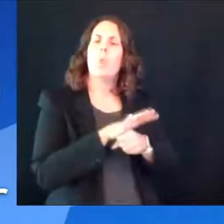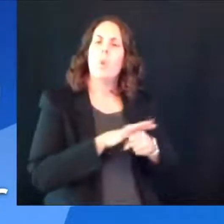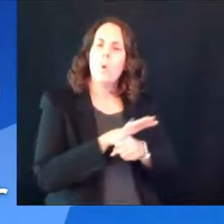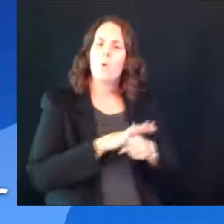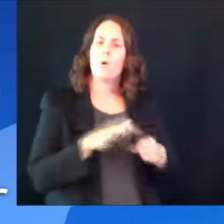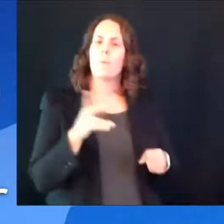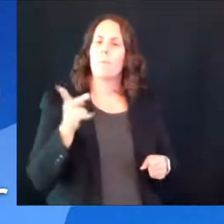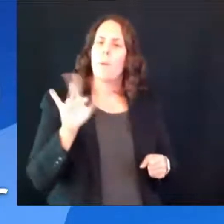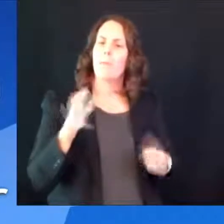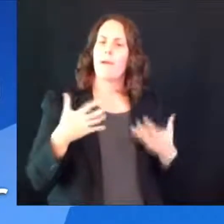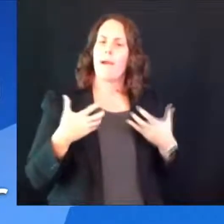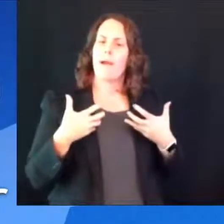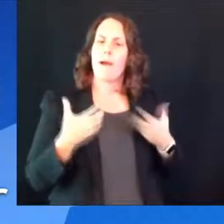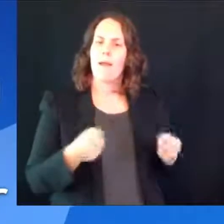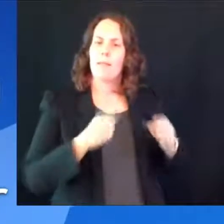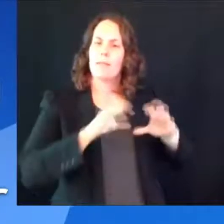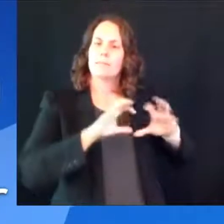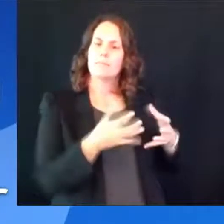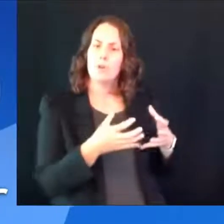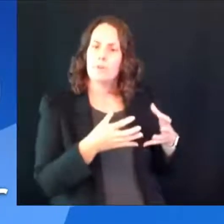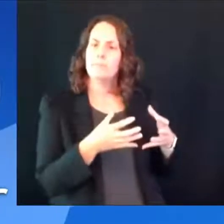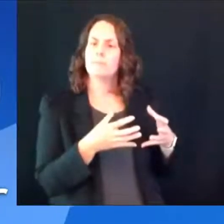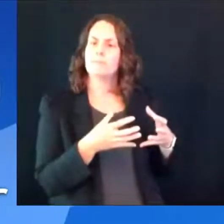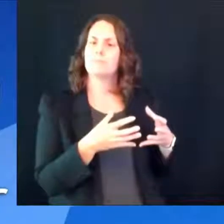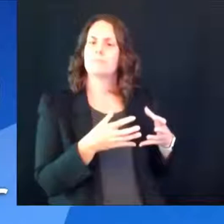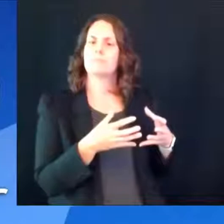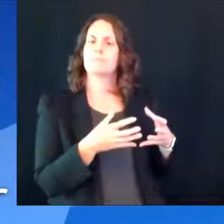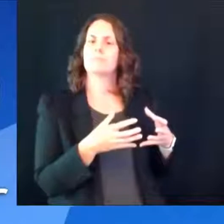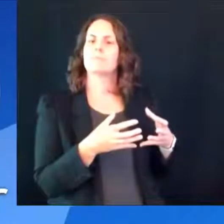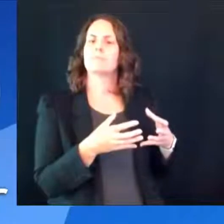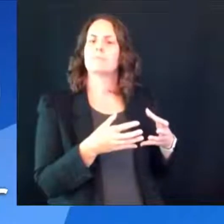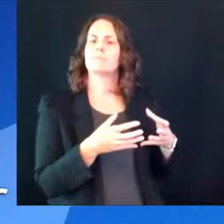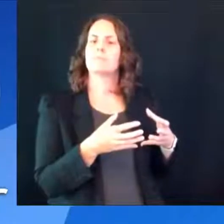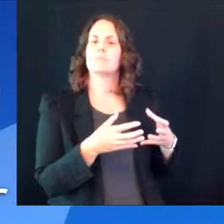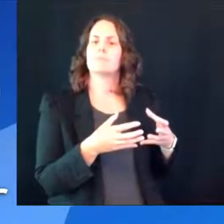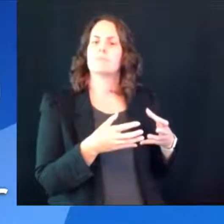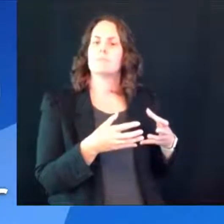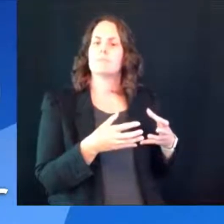heard of any local officials kind of taking those precautions? Thank you.